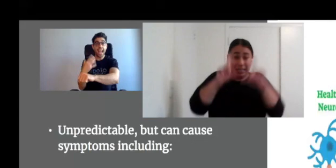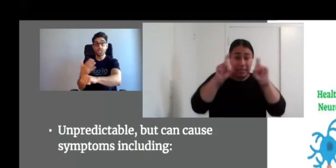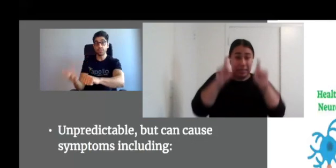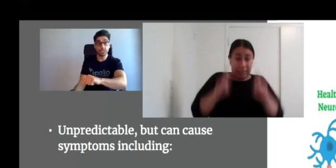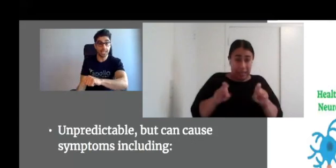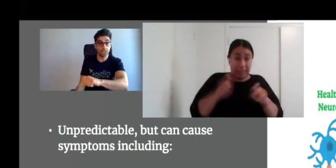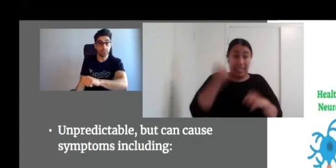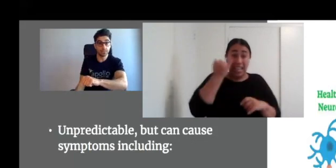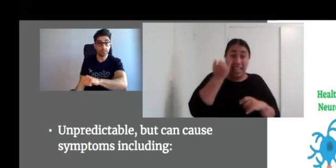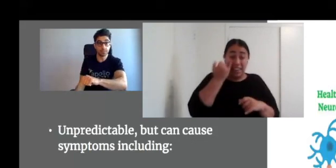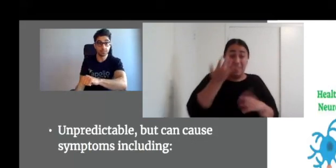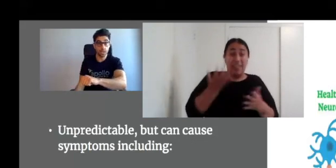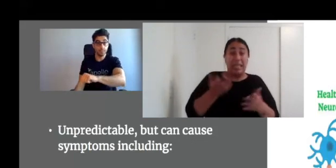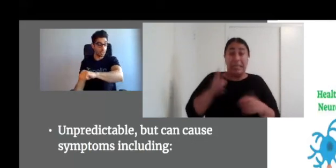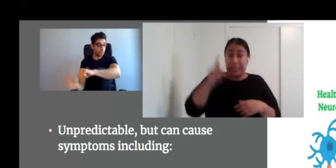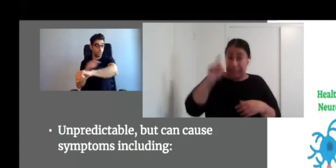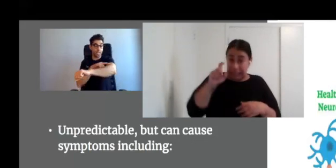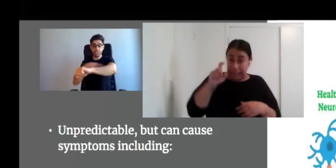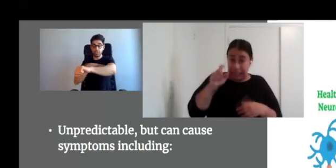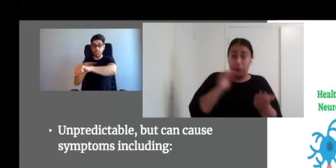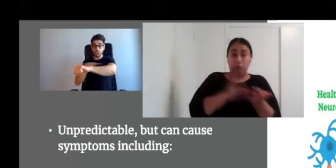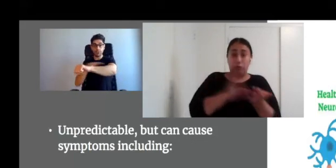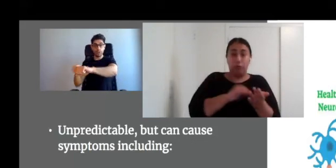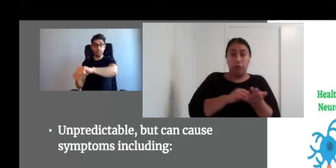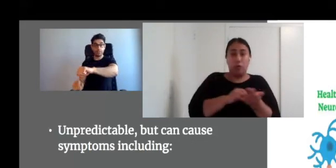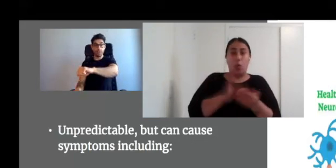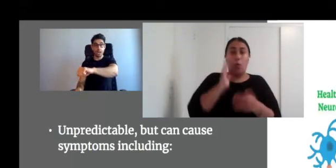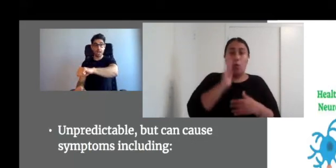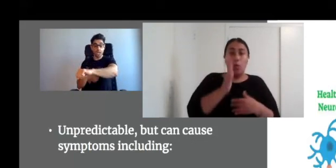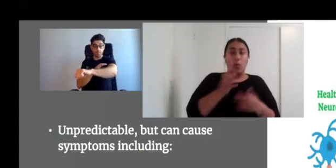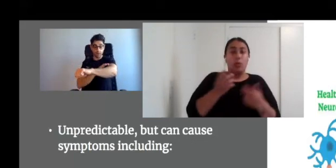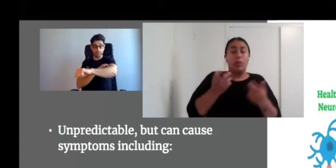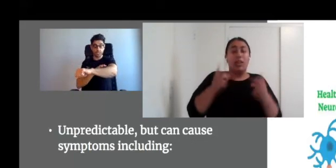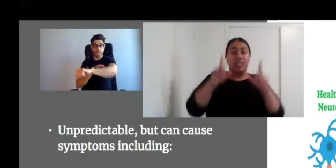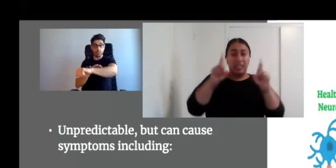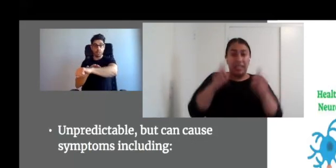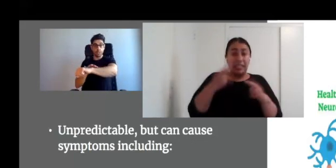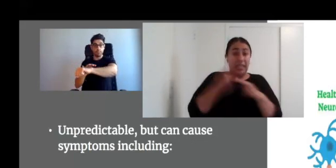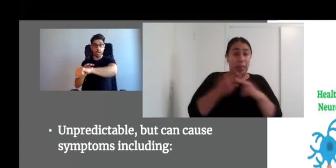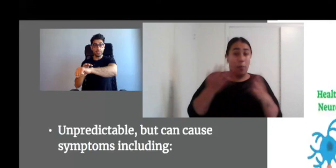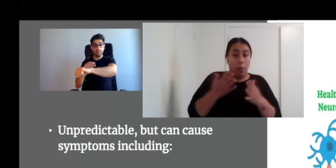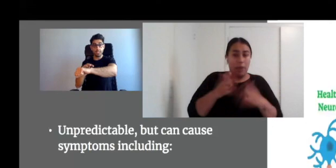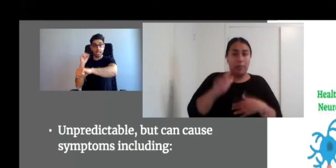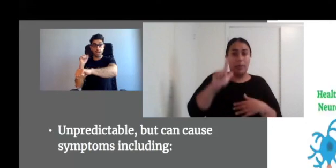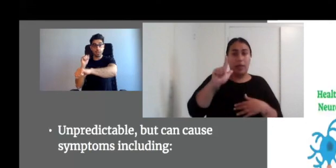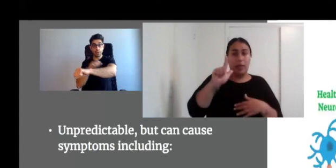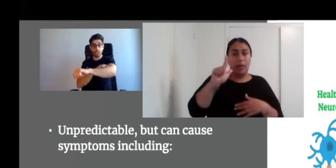it an action potential. Okay, so the action potential of a nerve is very high, but obviously with myelin being taken out of the equation,